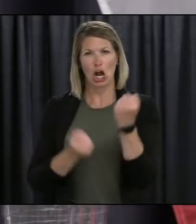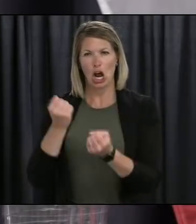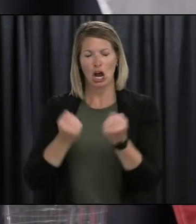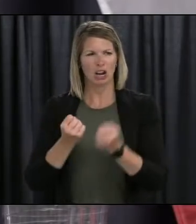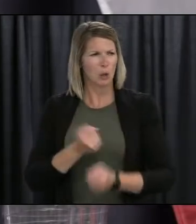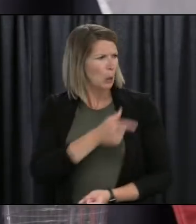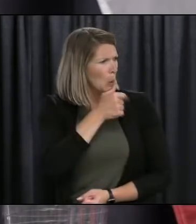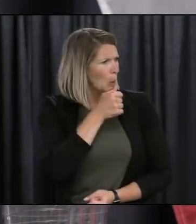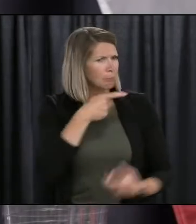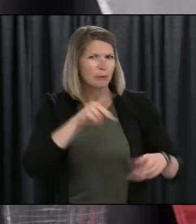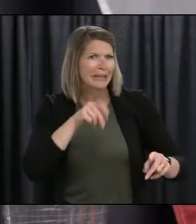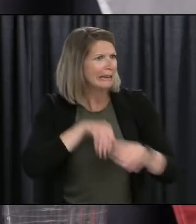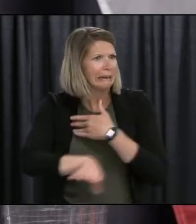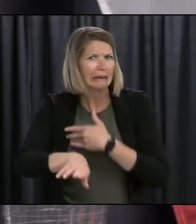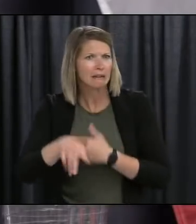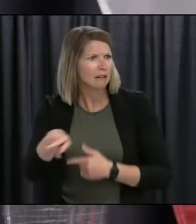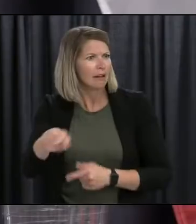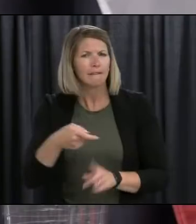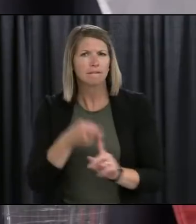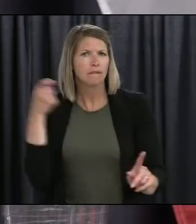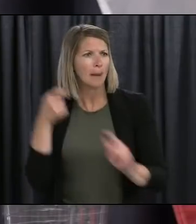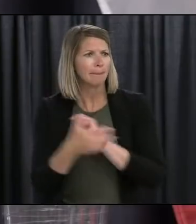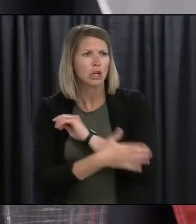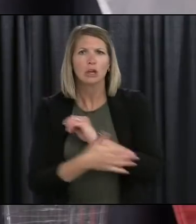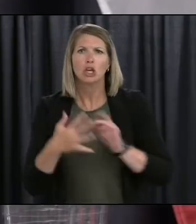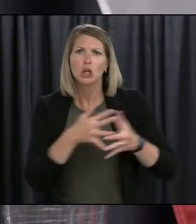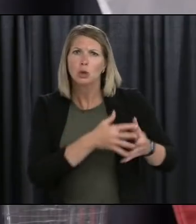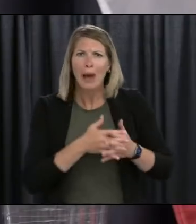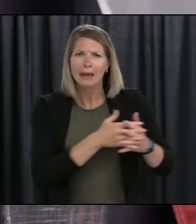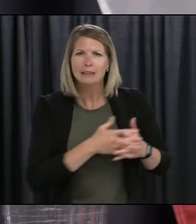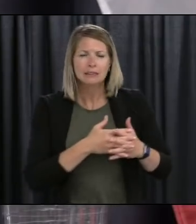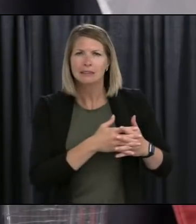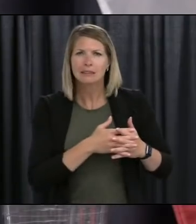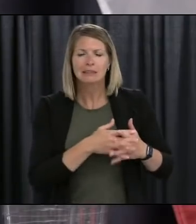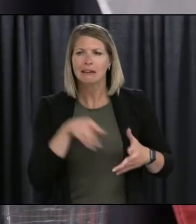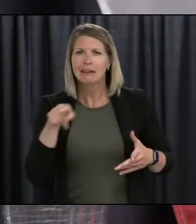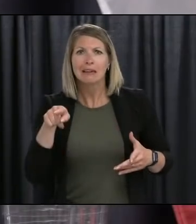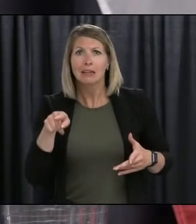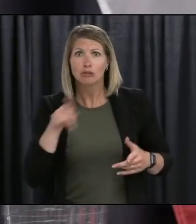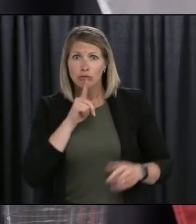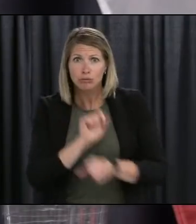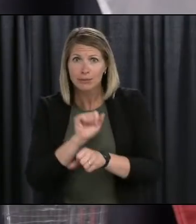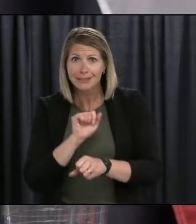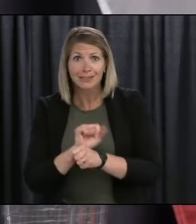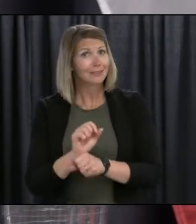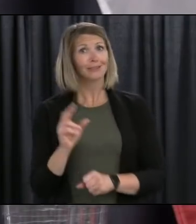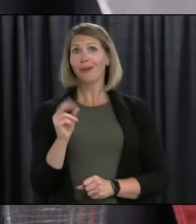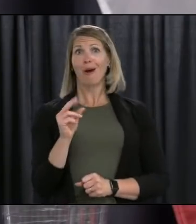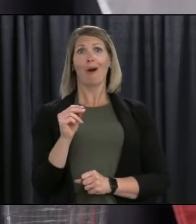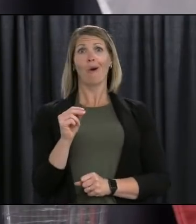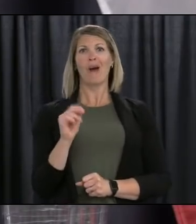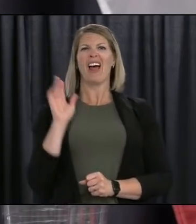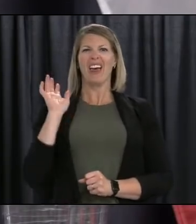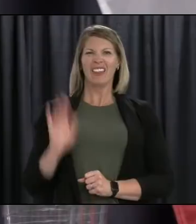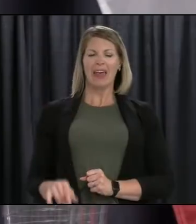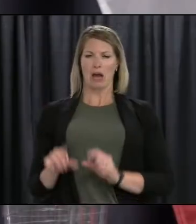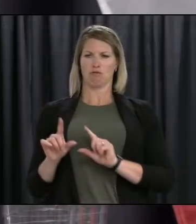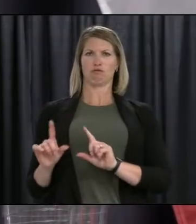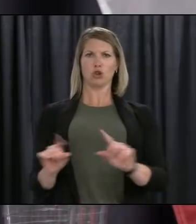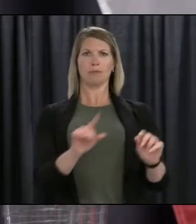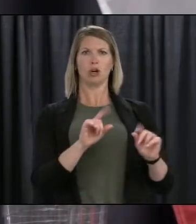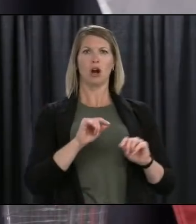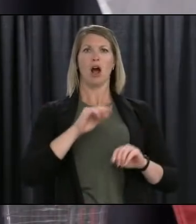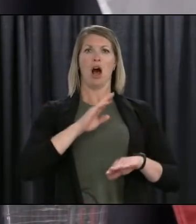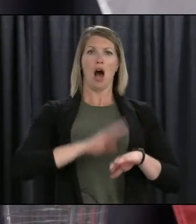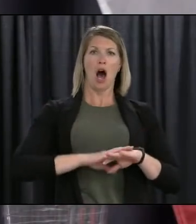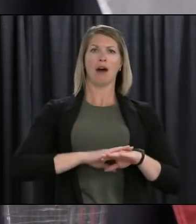license plates off the ferry in Port aux Basques. None of these have actually borne fruit, and yet they are out there. And that's